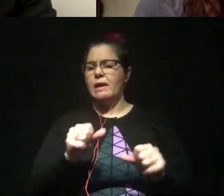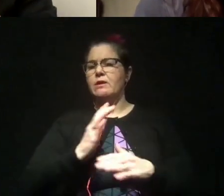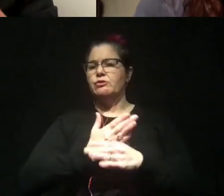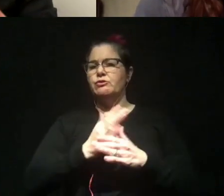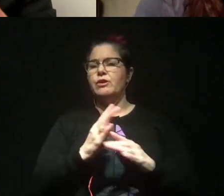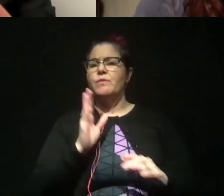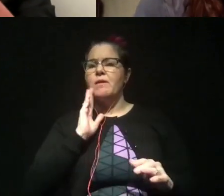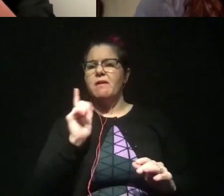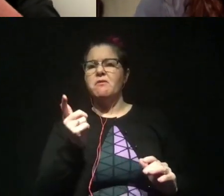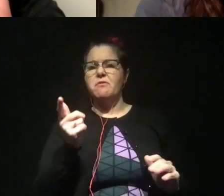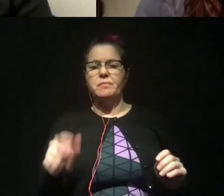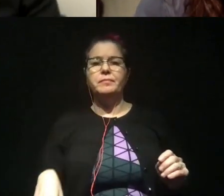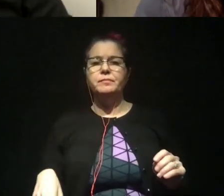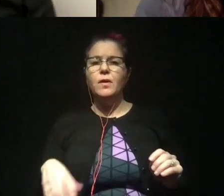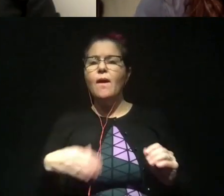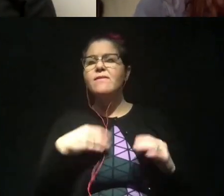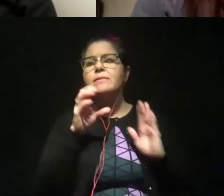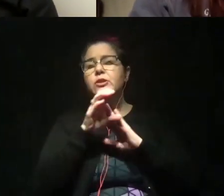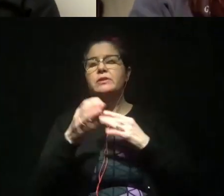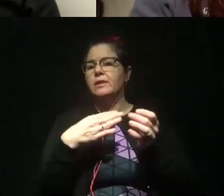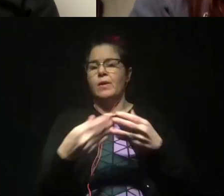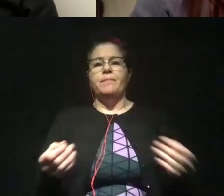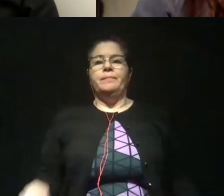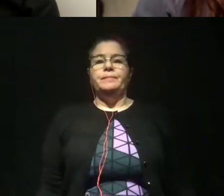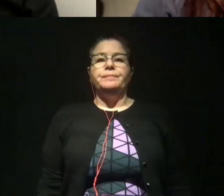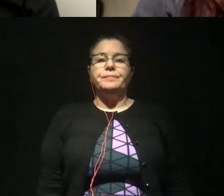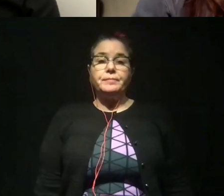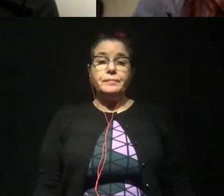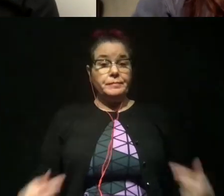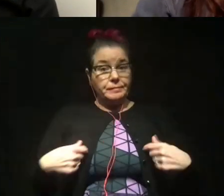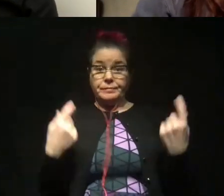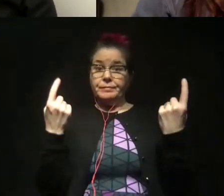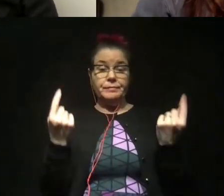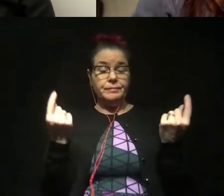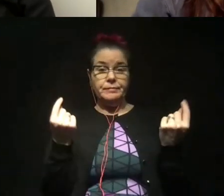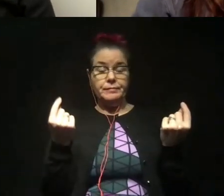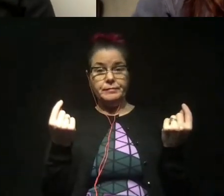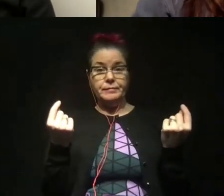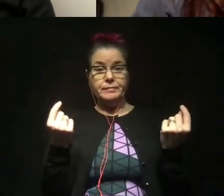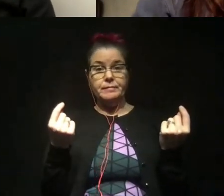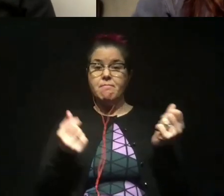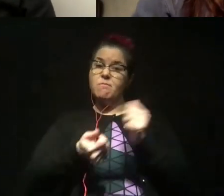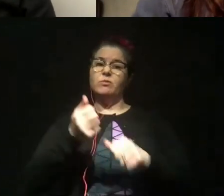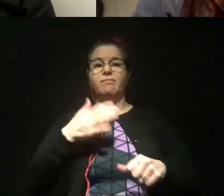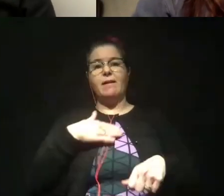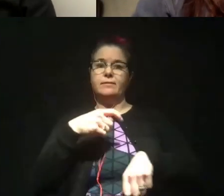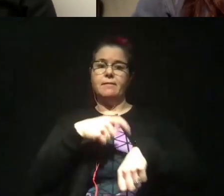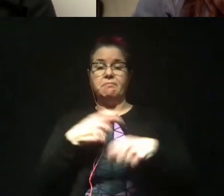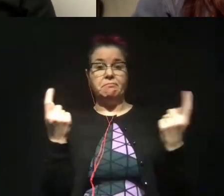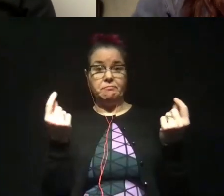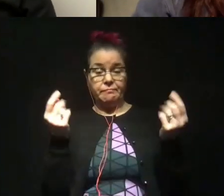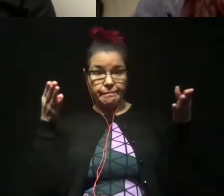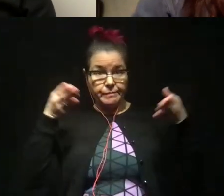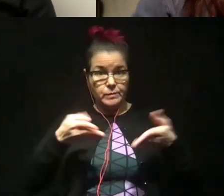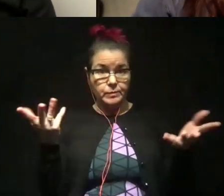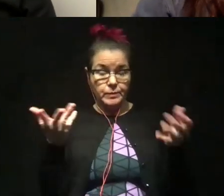scream. Okay, I was just going to show a few pictures. In the meantime, so what I do for most of my time,